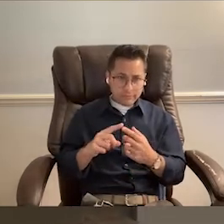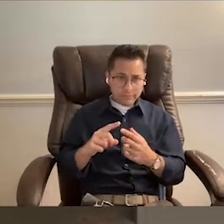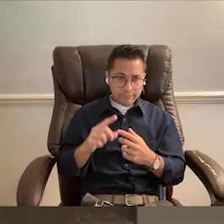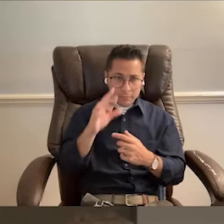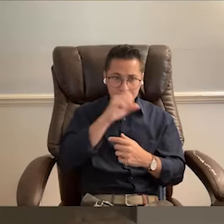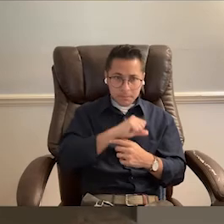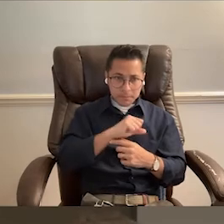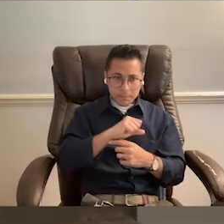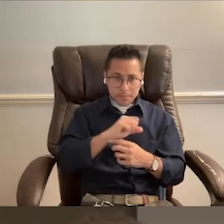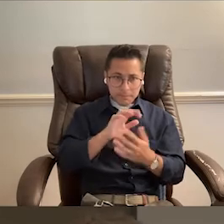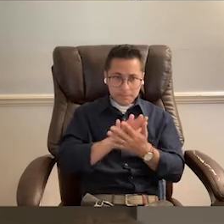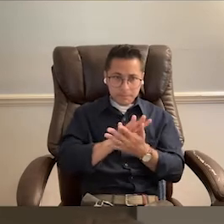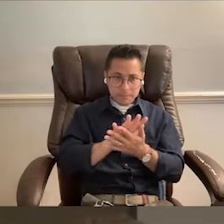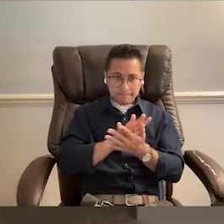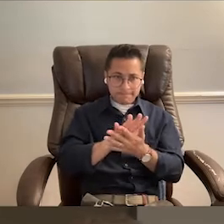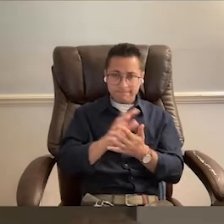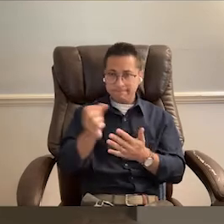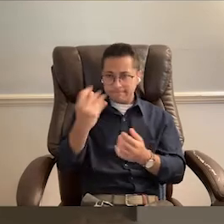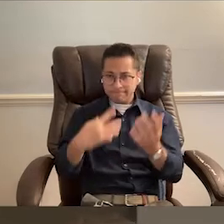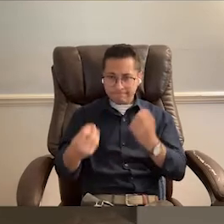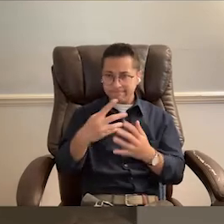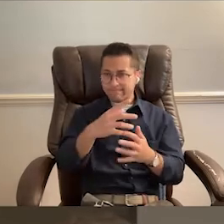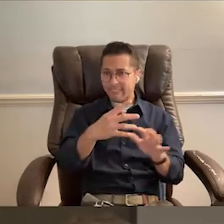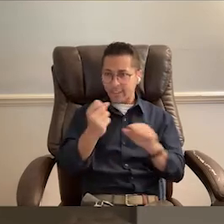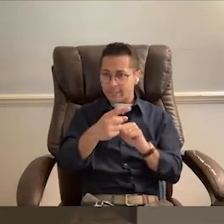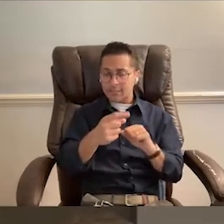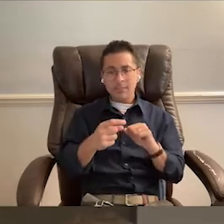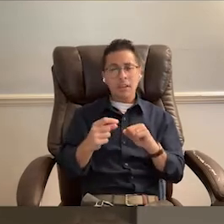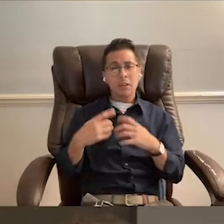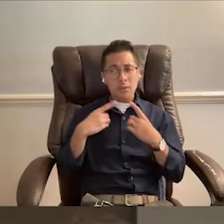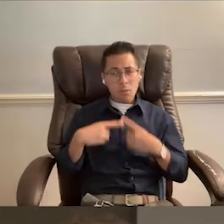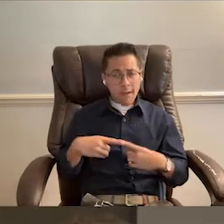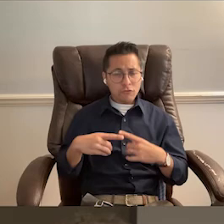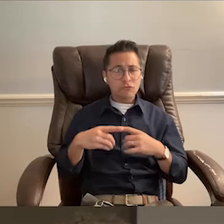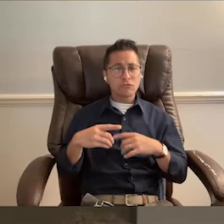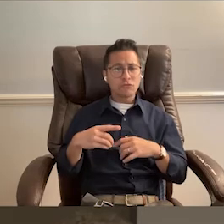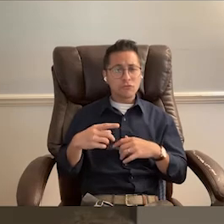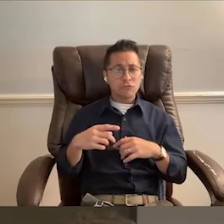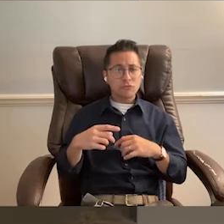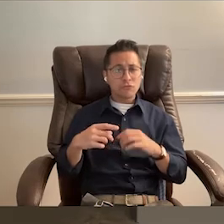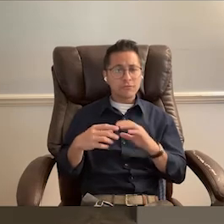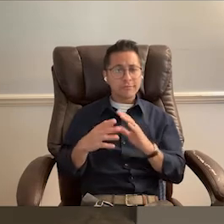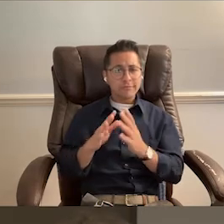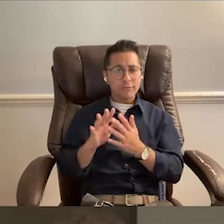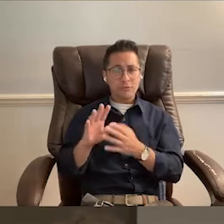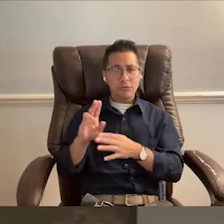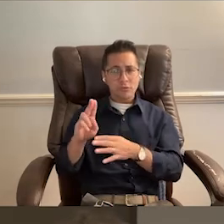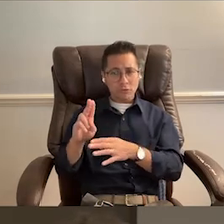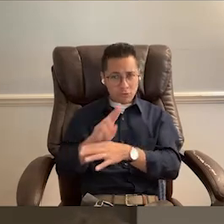2.5 times more likely to smoke tobacco, 3 times more likely to have serious job problems, 3 times more likely to